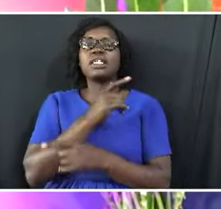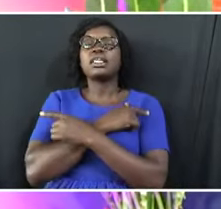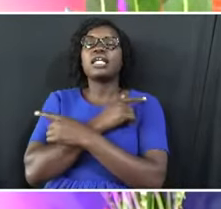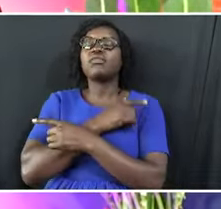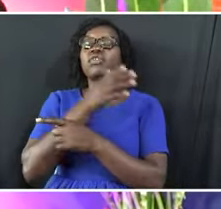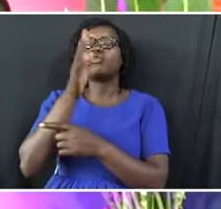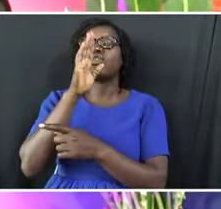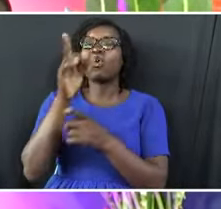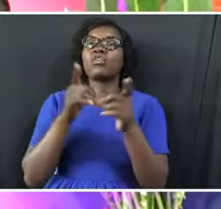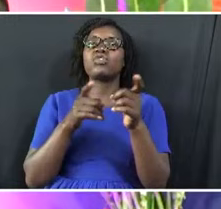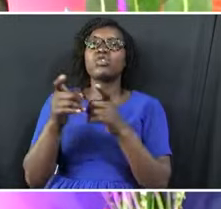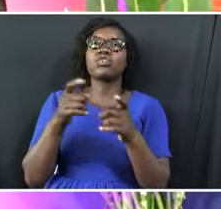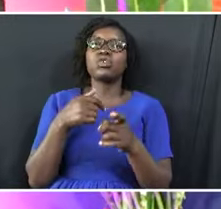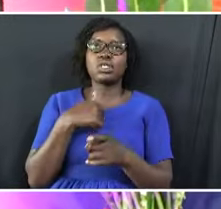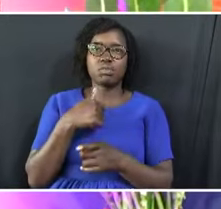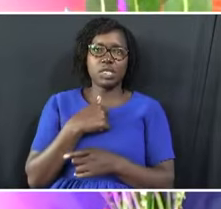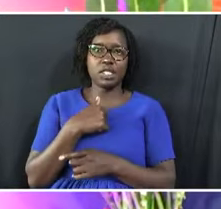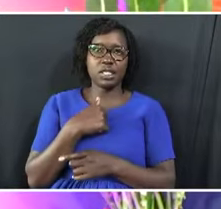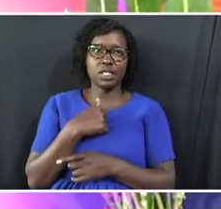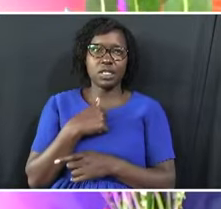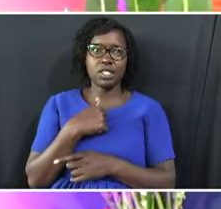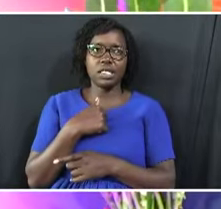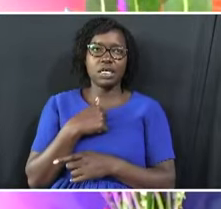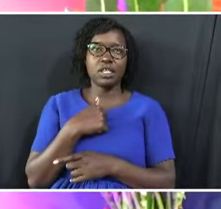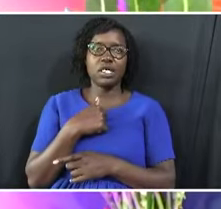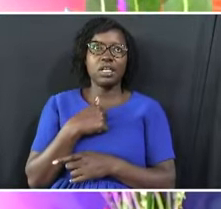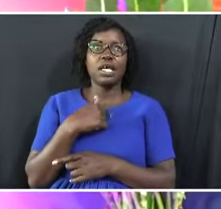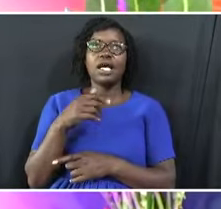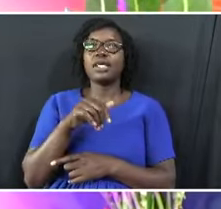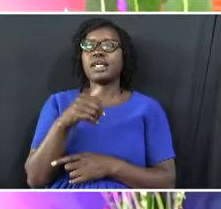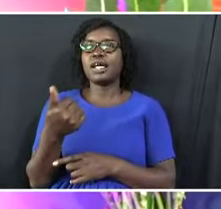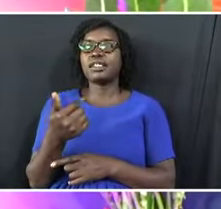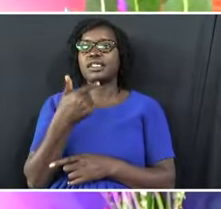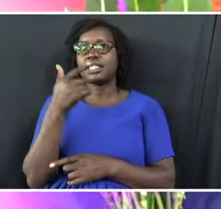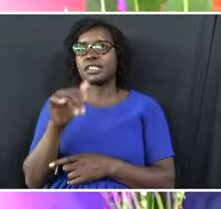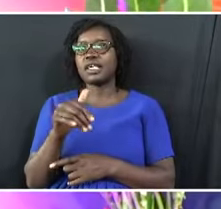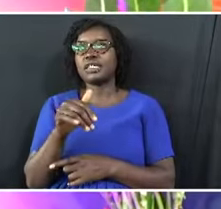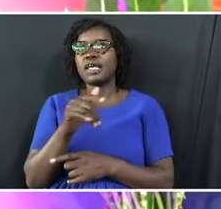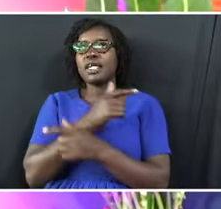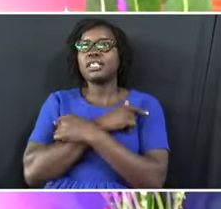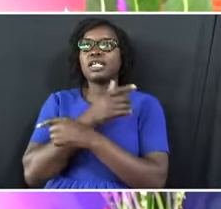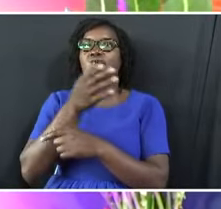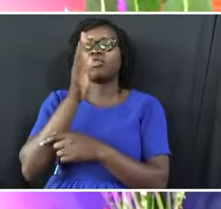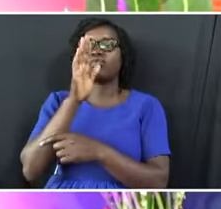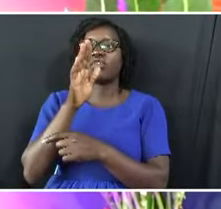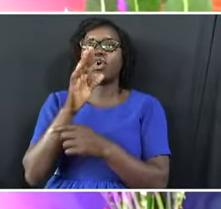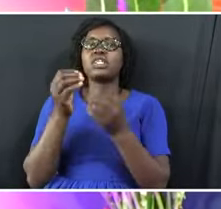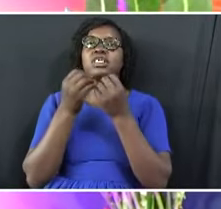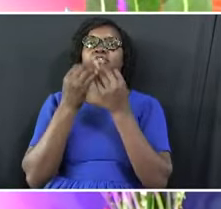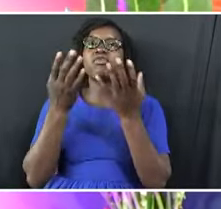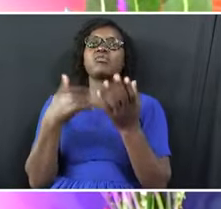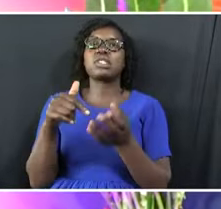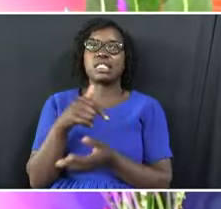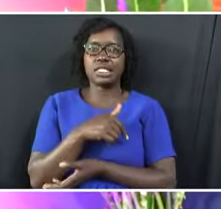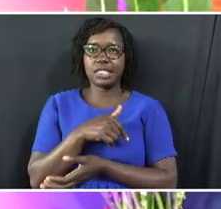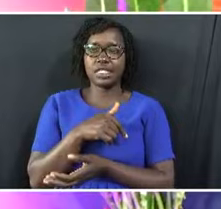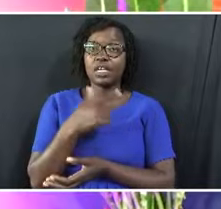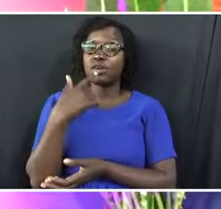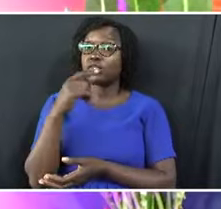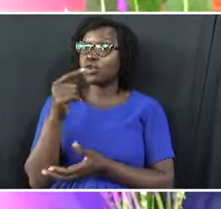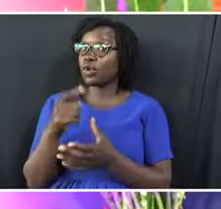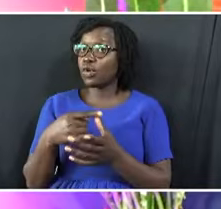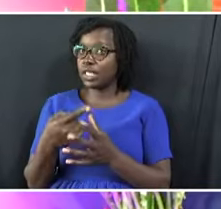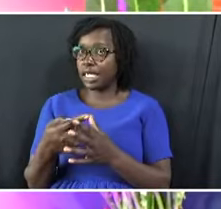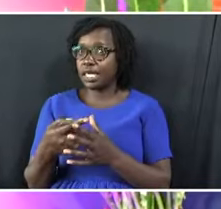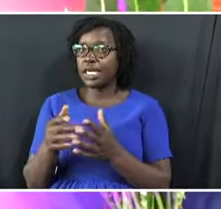God controls us. And other fashion says that the love of God informs us. So then